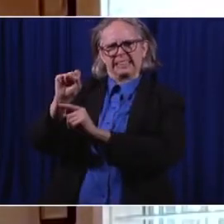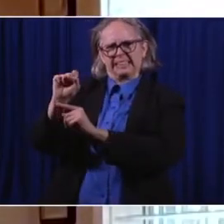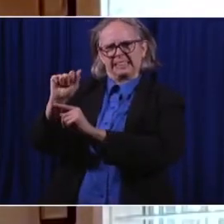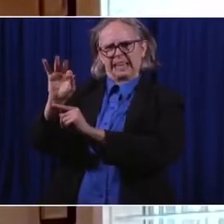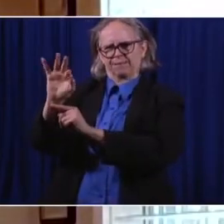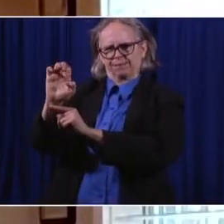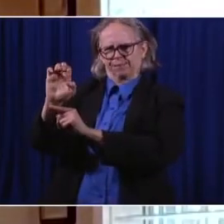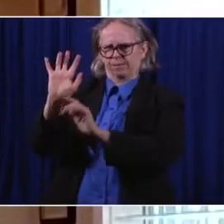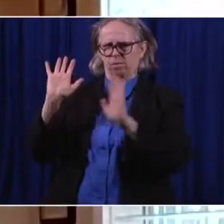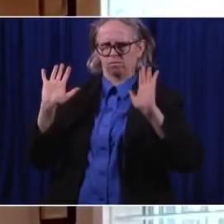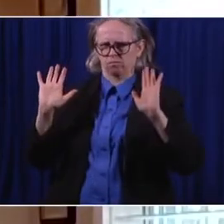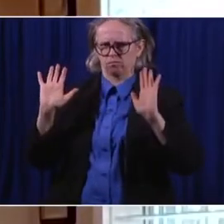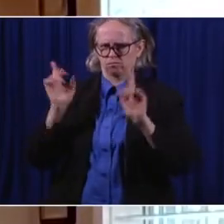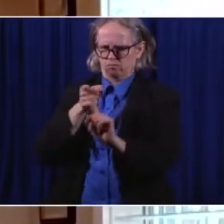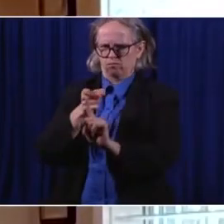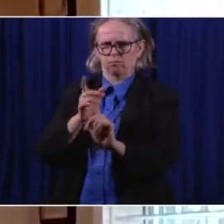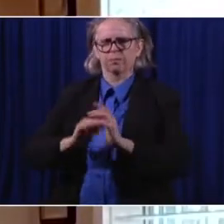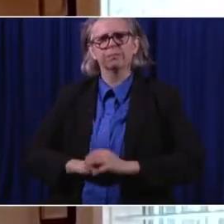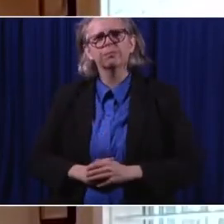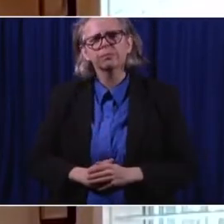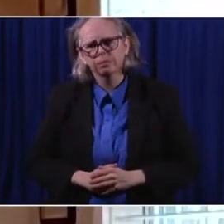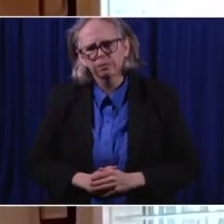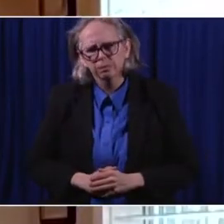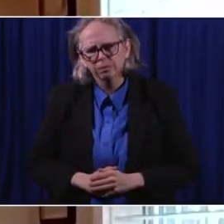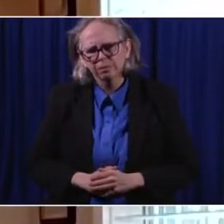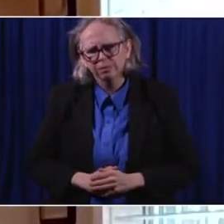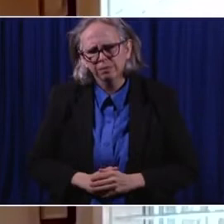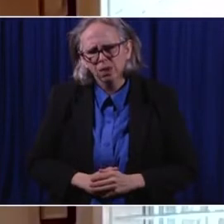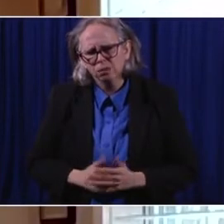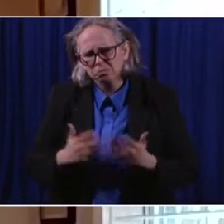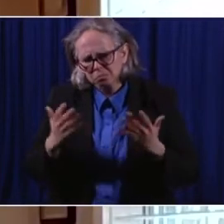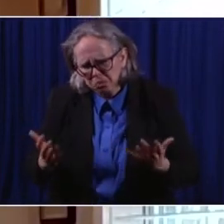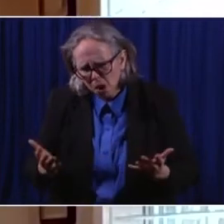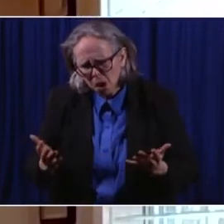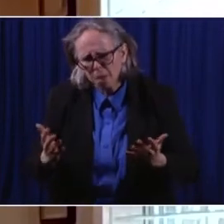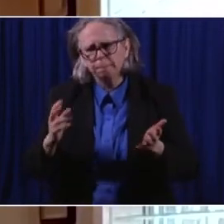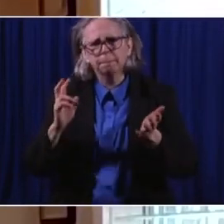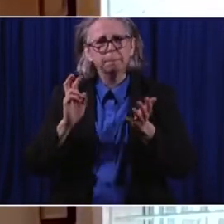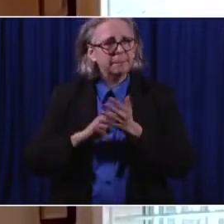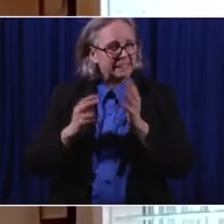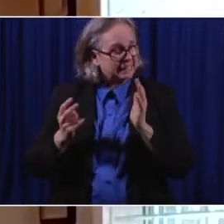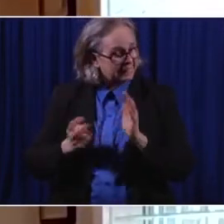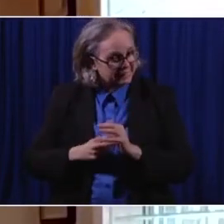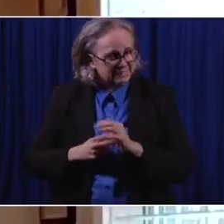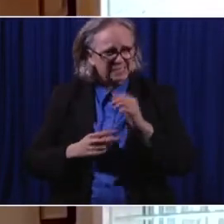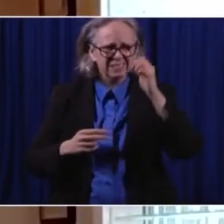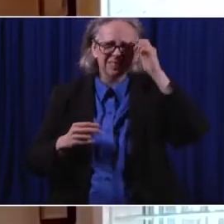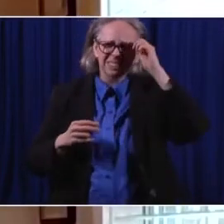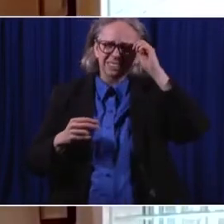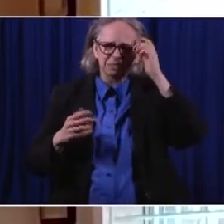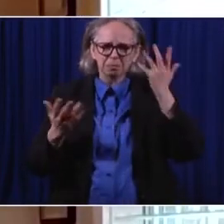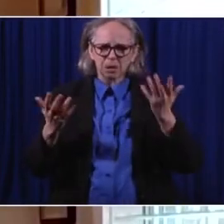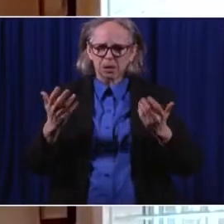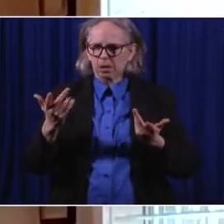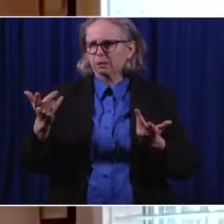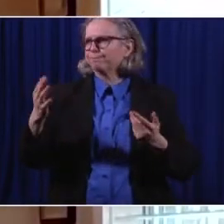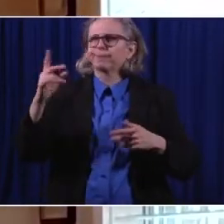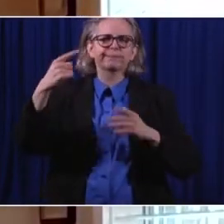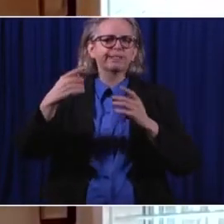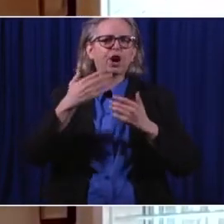are case examples of the benefits, the impact of consistent masking